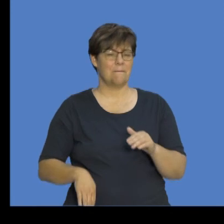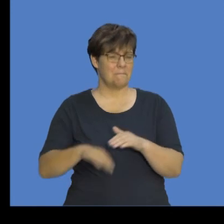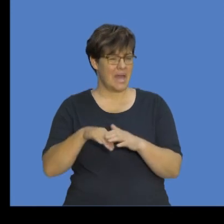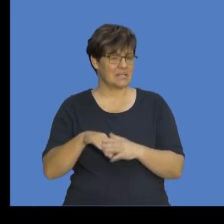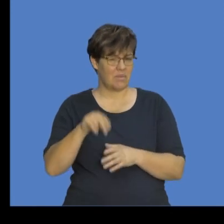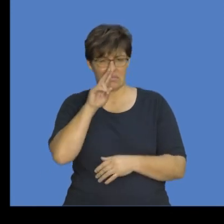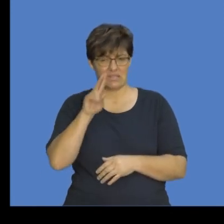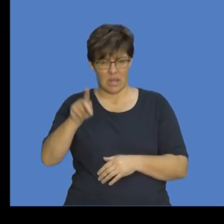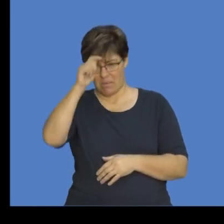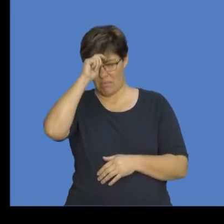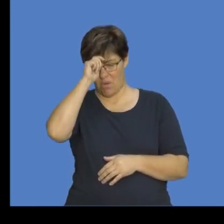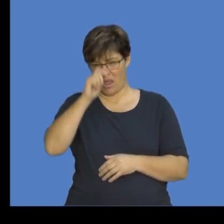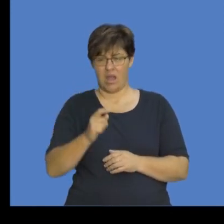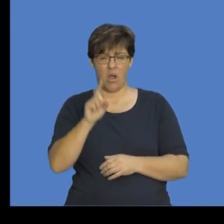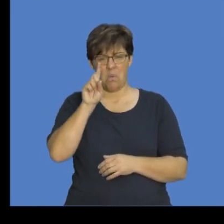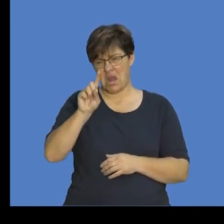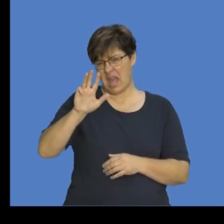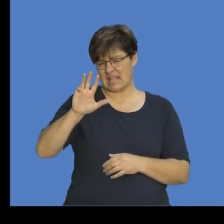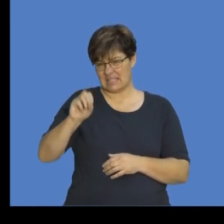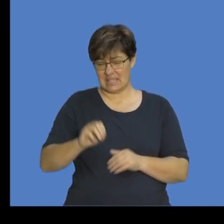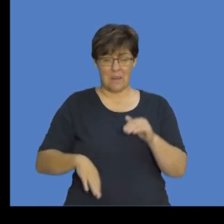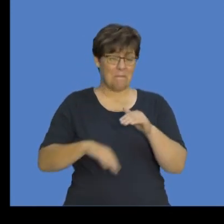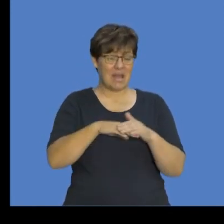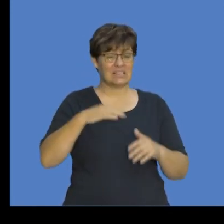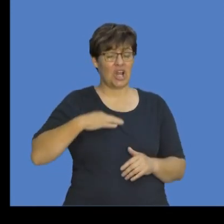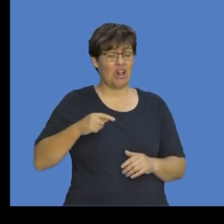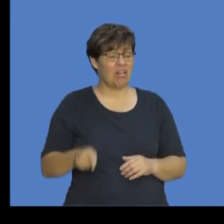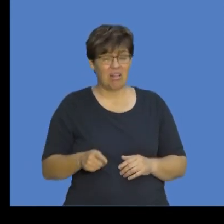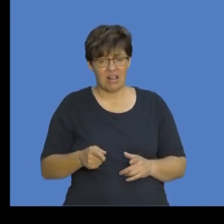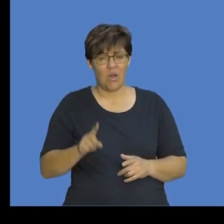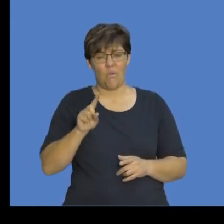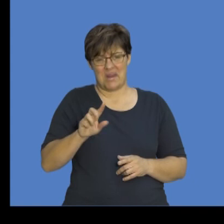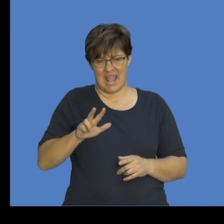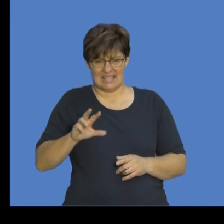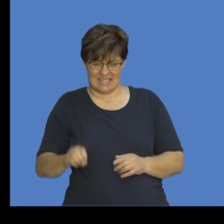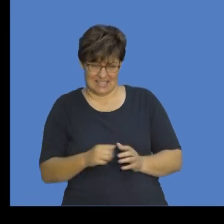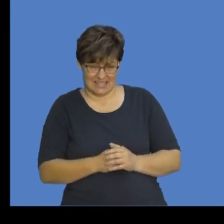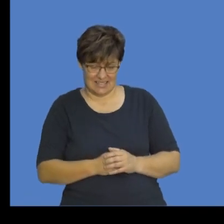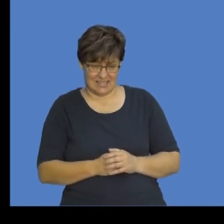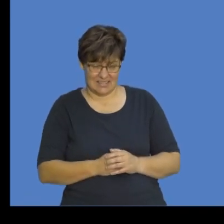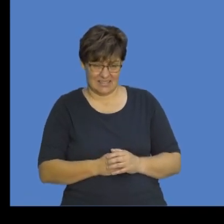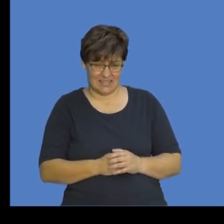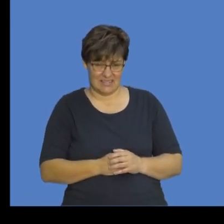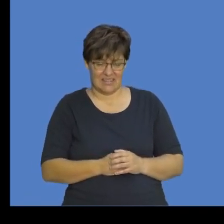the maximum, look at the maximum for a boy, it's close to 190, and the maximum for a girl is close to